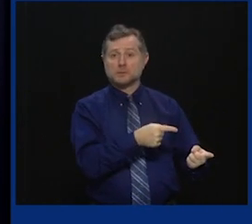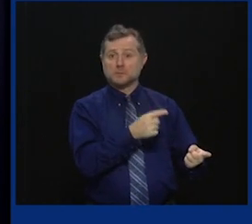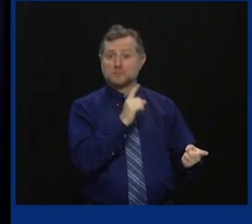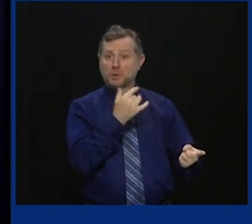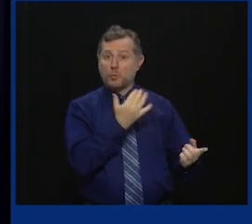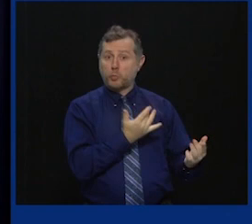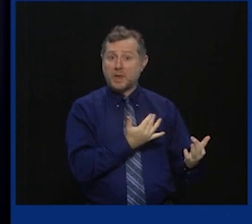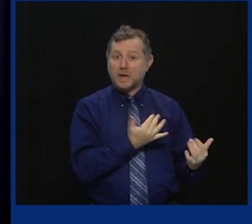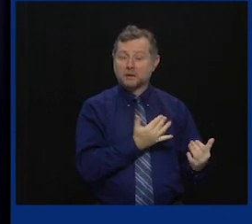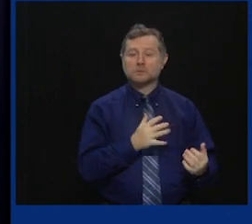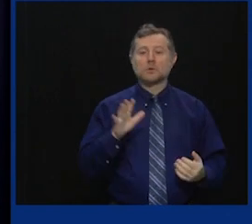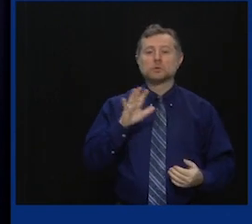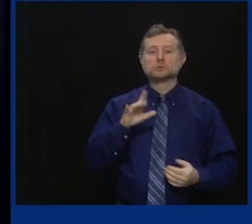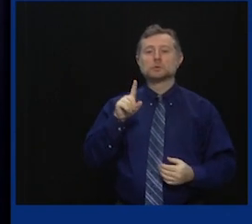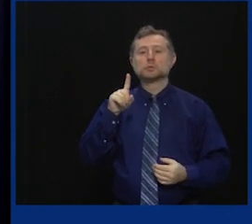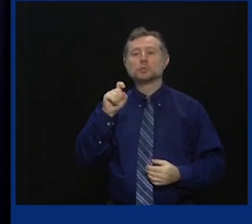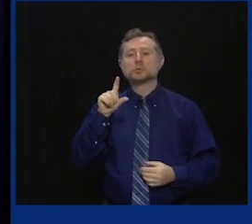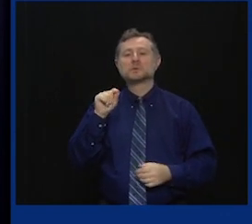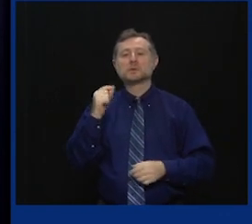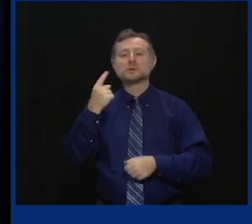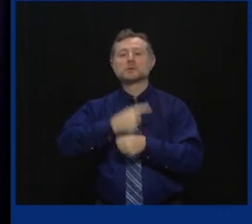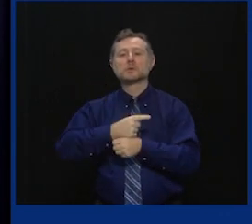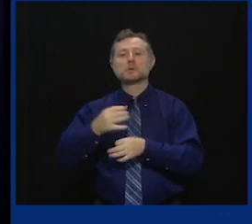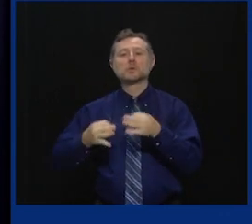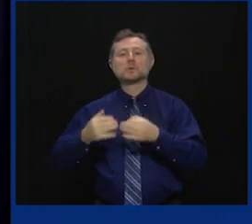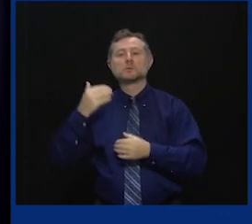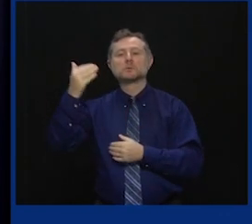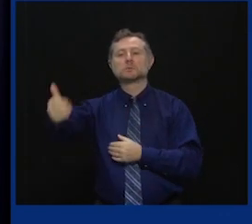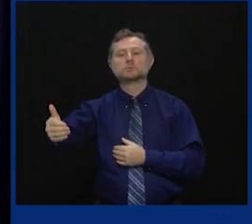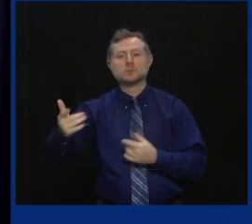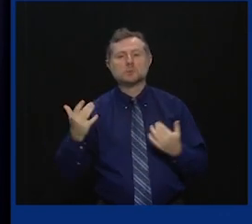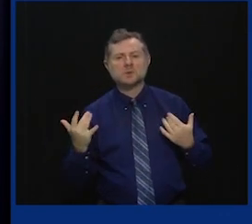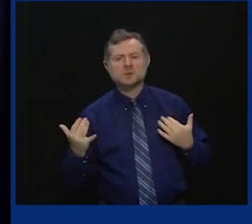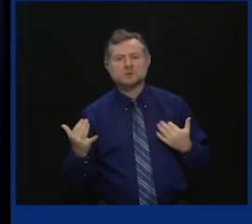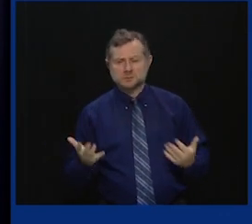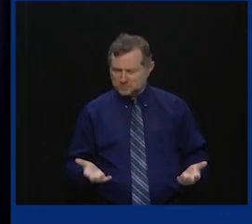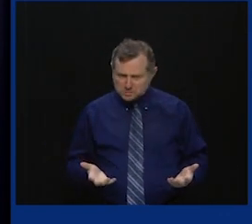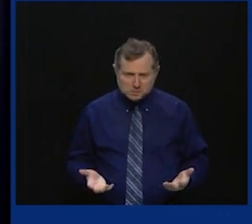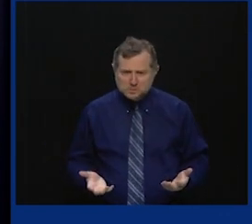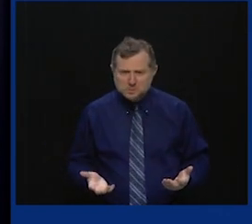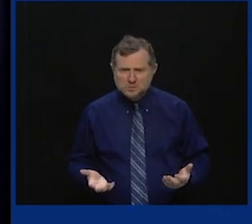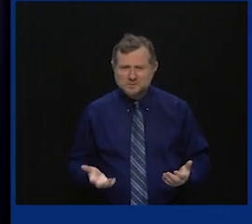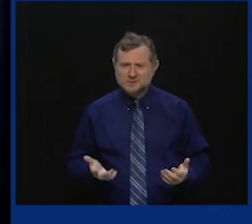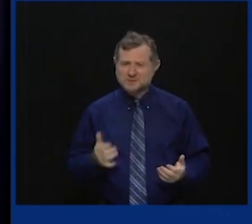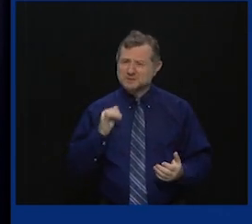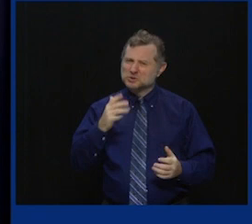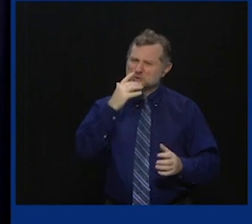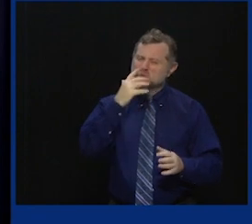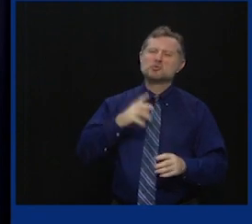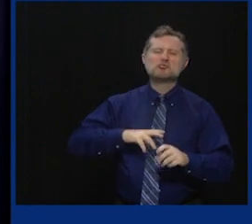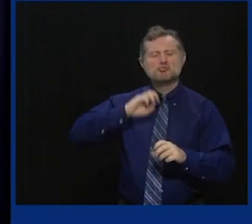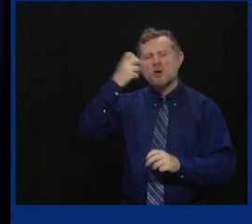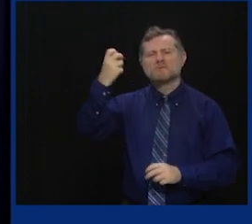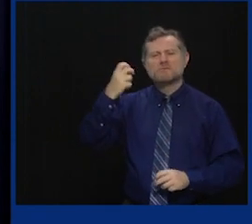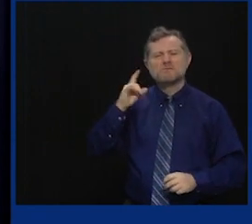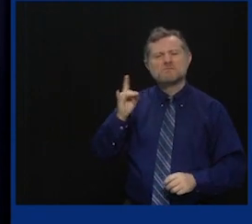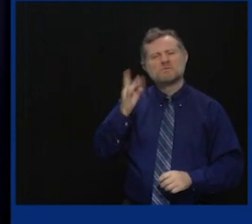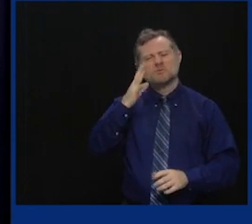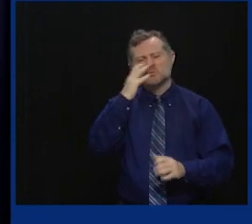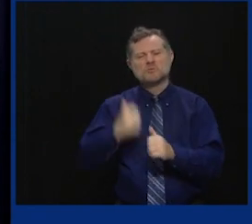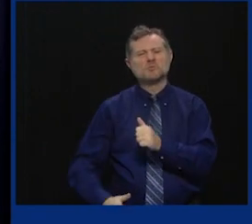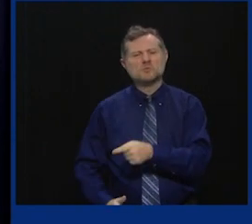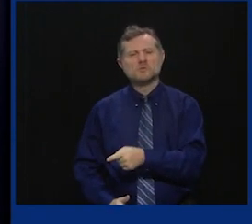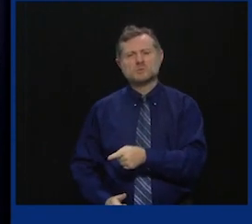that. Think about the cruelty of that dynamic as well. So what we're going to allow for is earned time